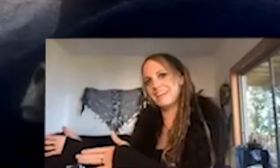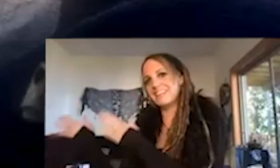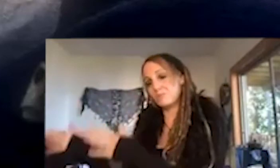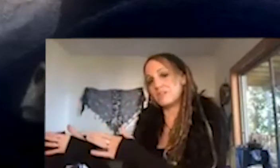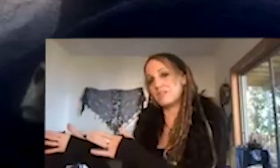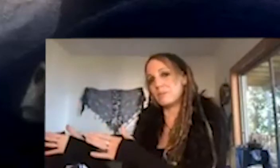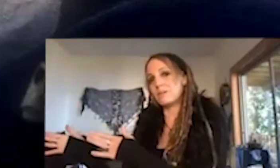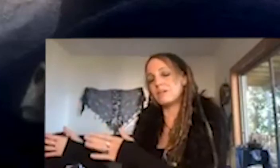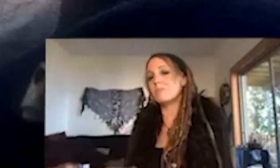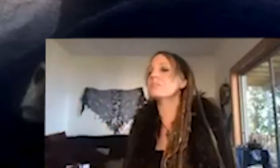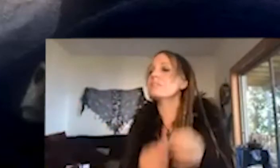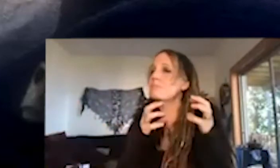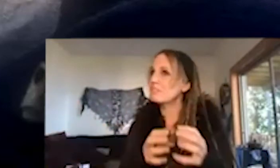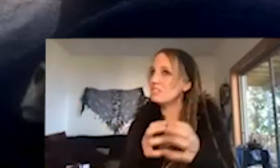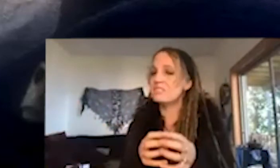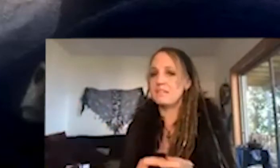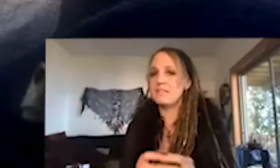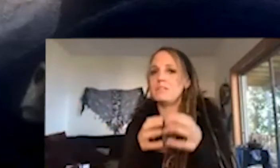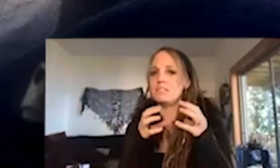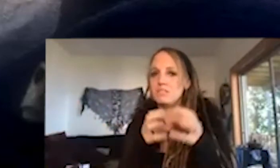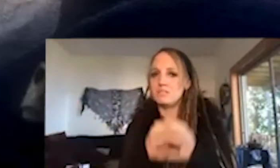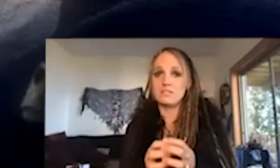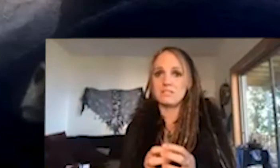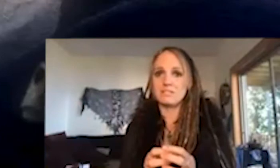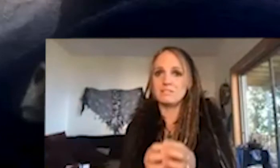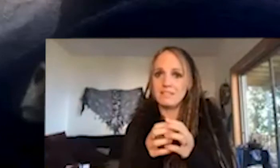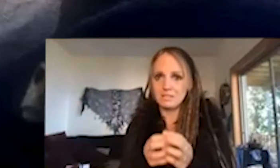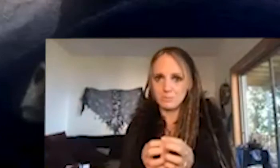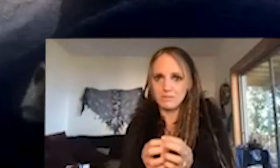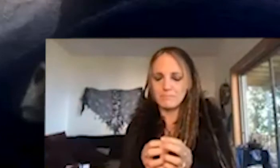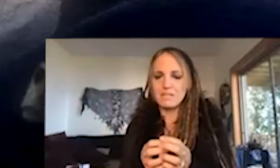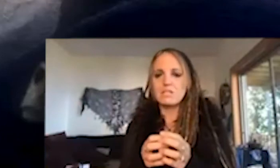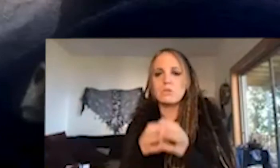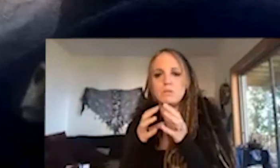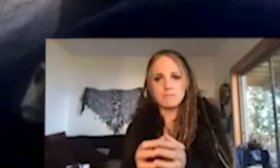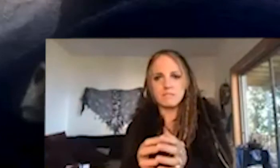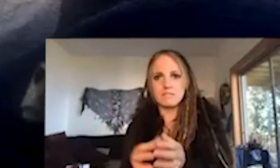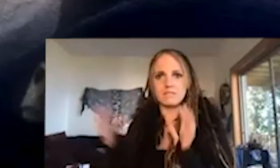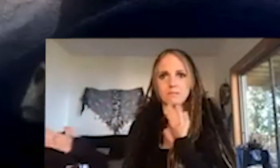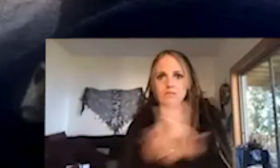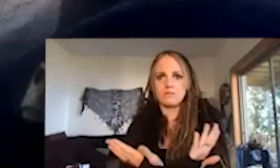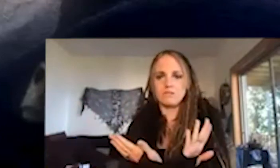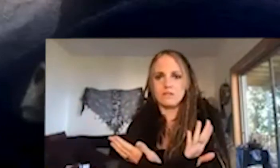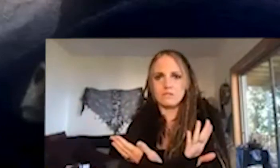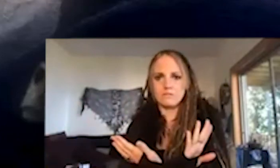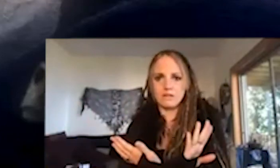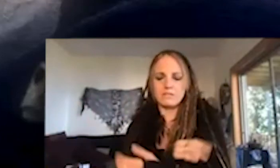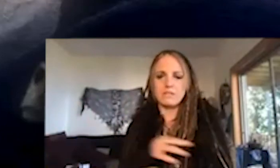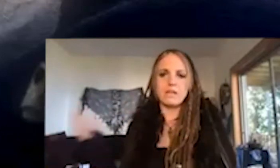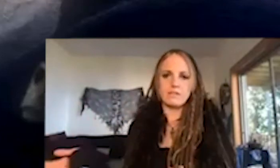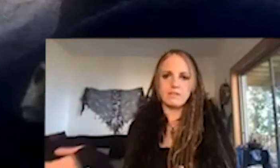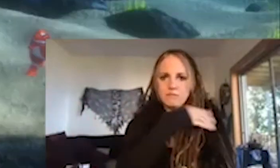that Dory couldn't remember. But really, Marlon shouldn't have done it because he should have trusted her. And that's the point. So we come into this scene with the screen direction